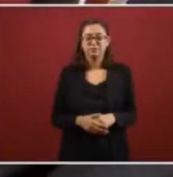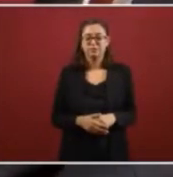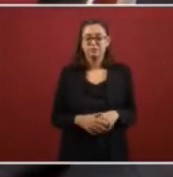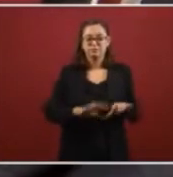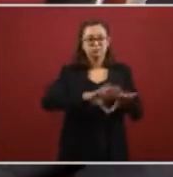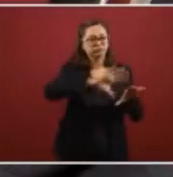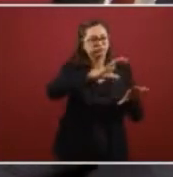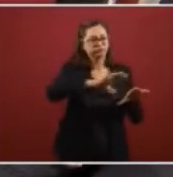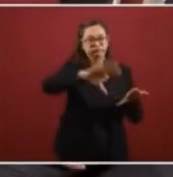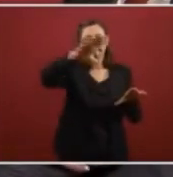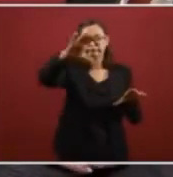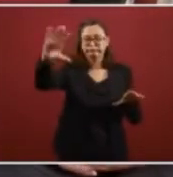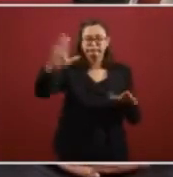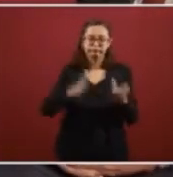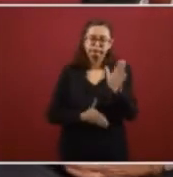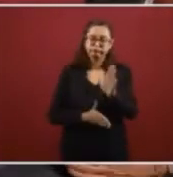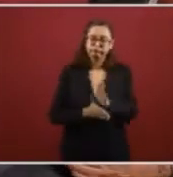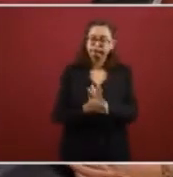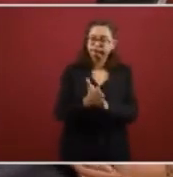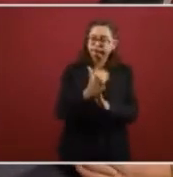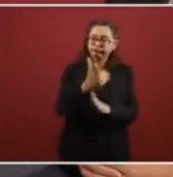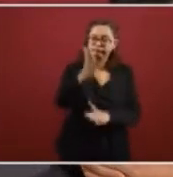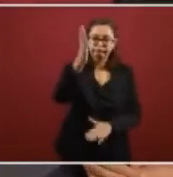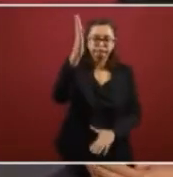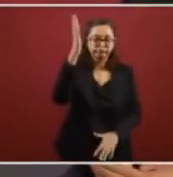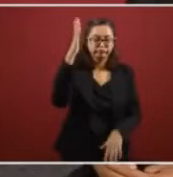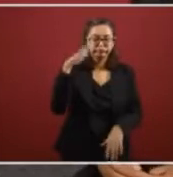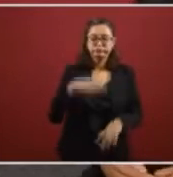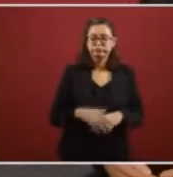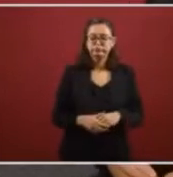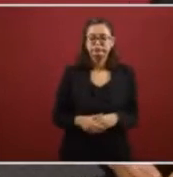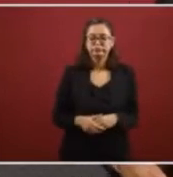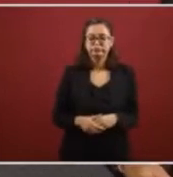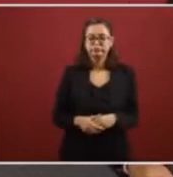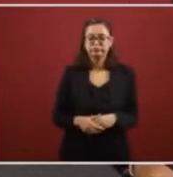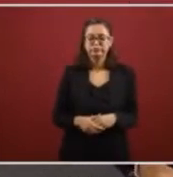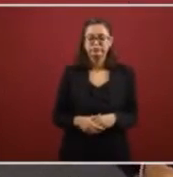to go across the whole Sierra Tarahumara,